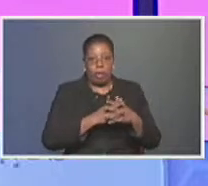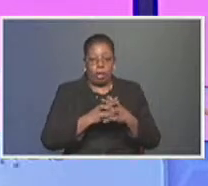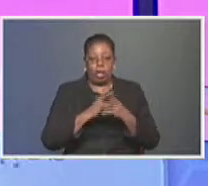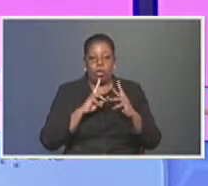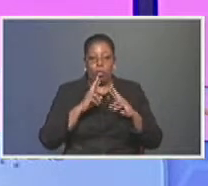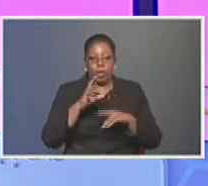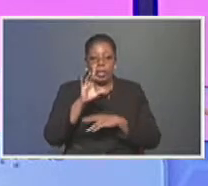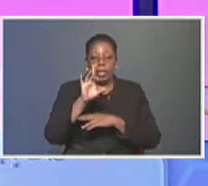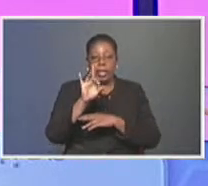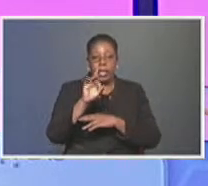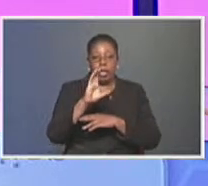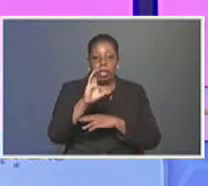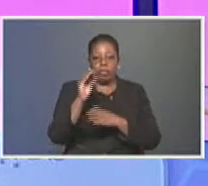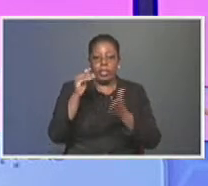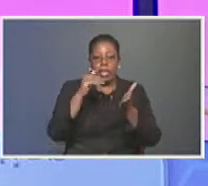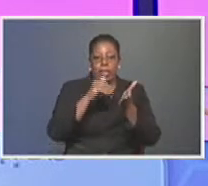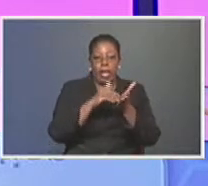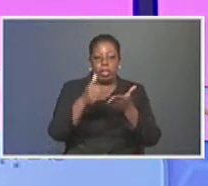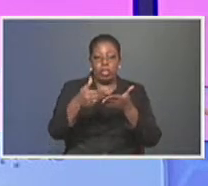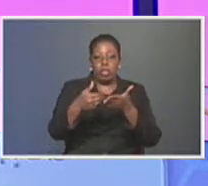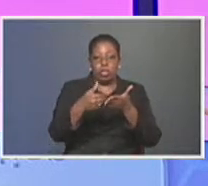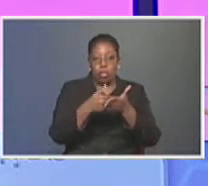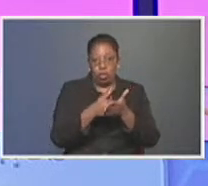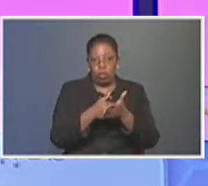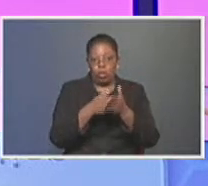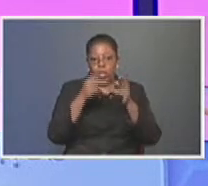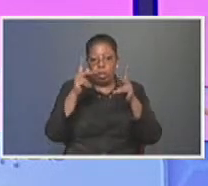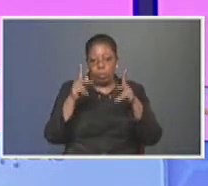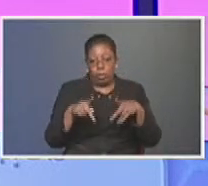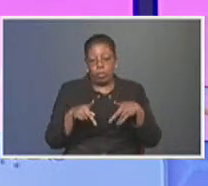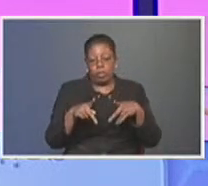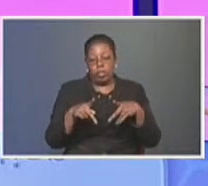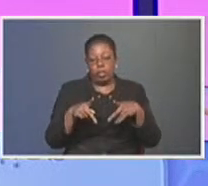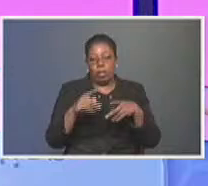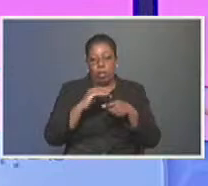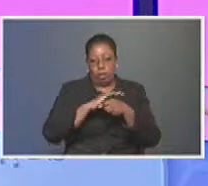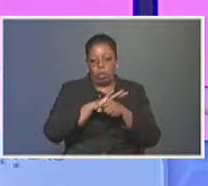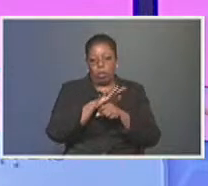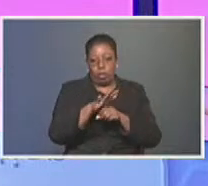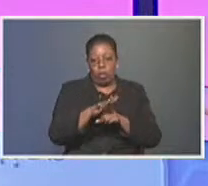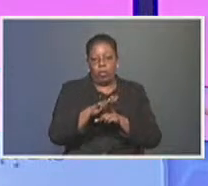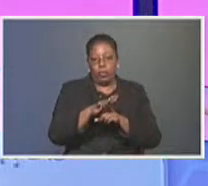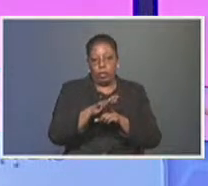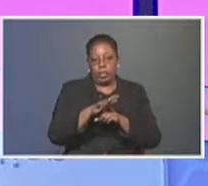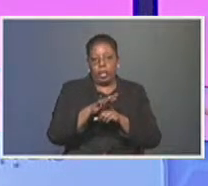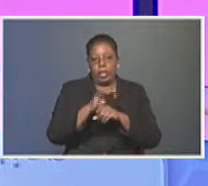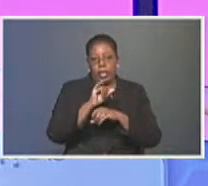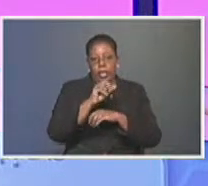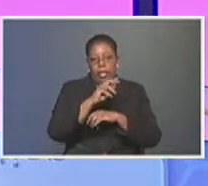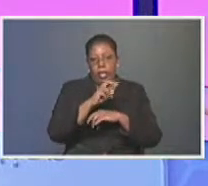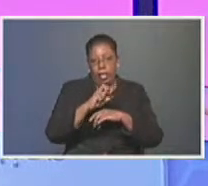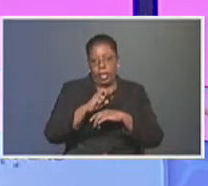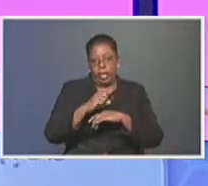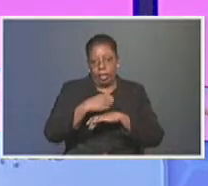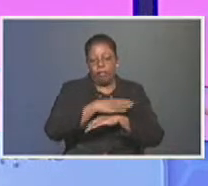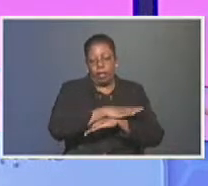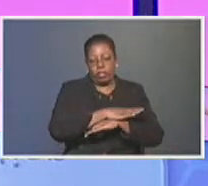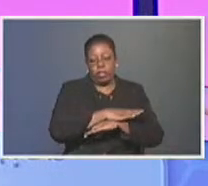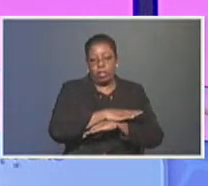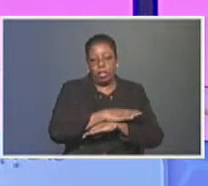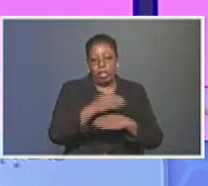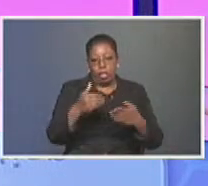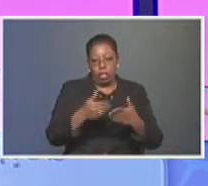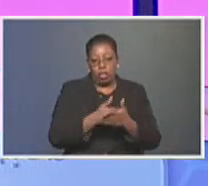over 800,000 new COVID infections and 18,000 COVID-related deaths, the lowest such figures in over a